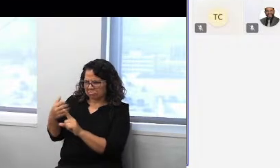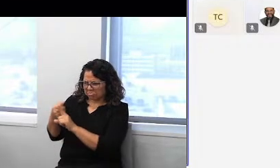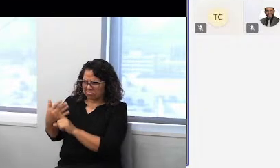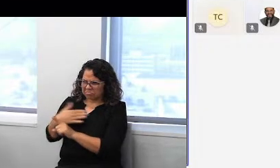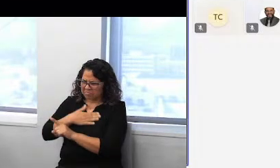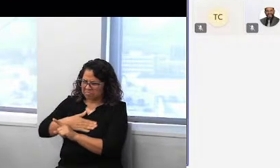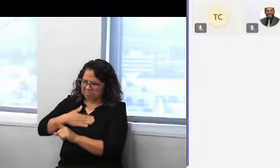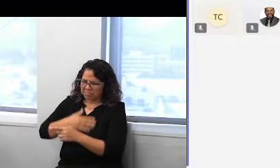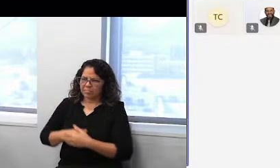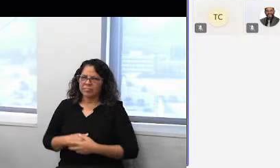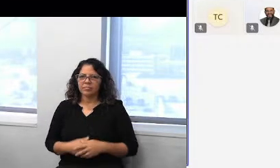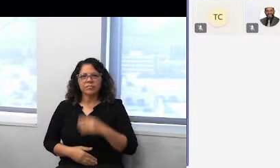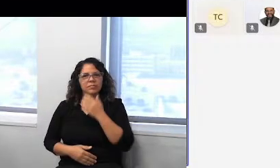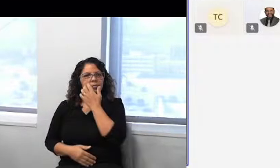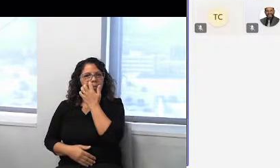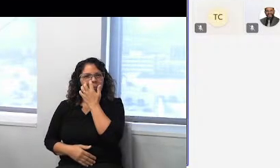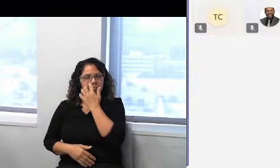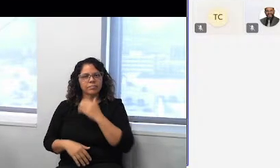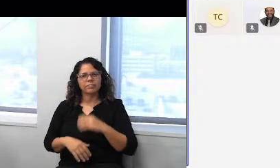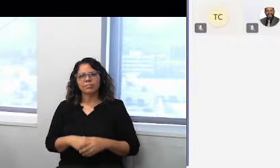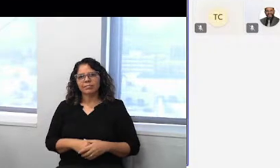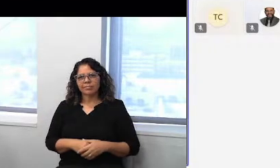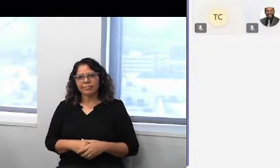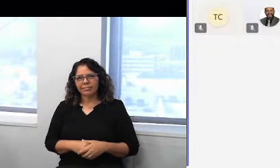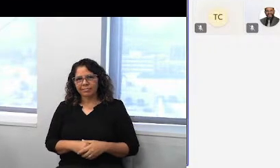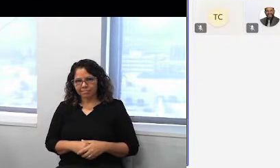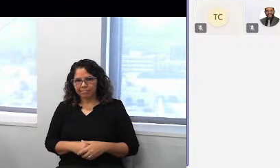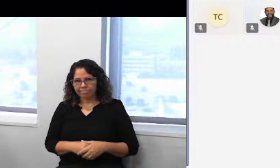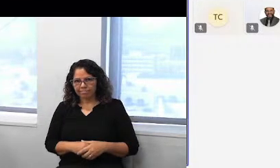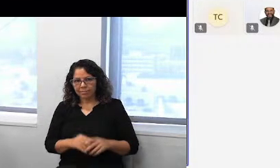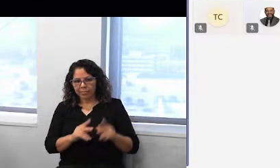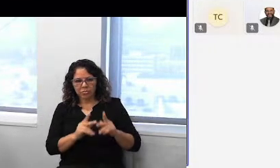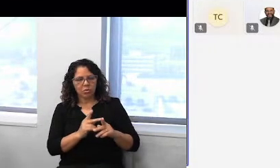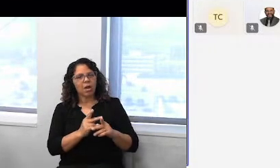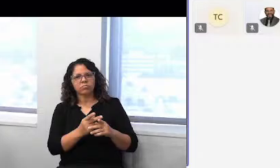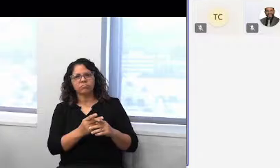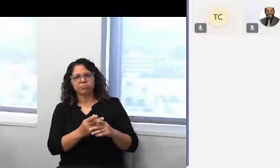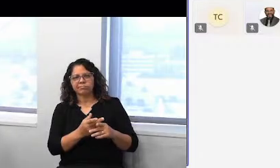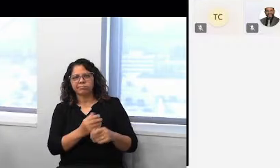say guardrails, I refer to, and